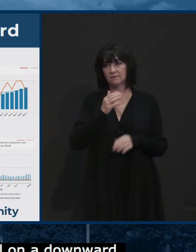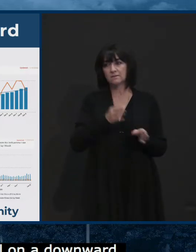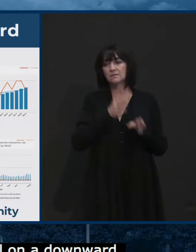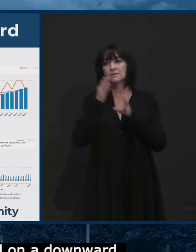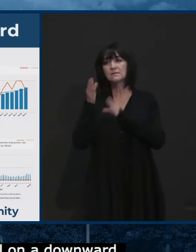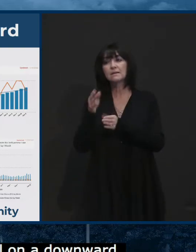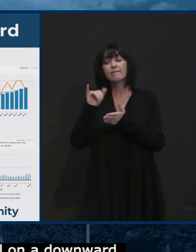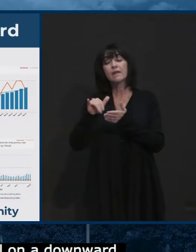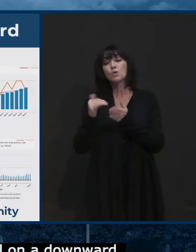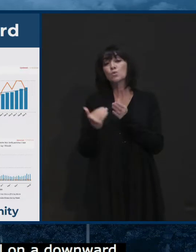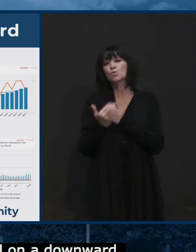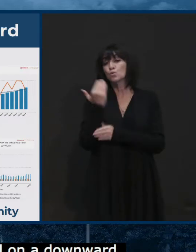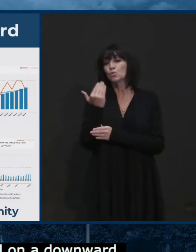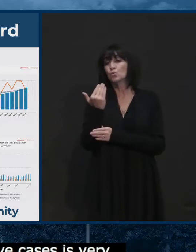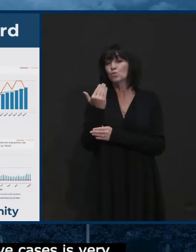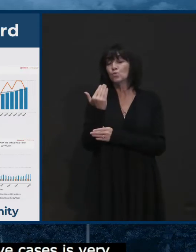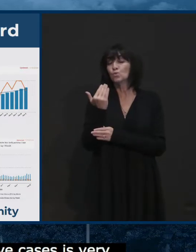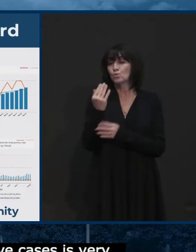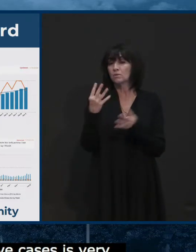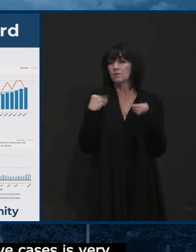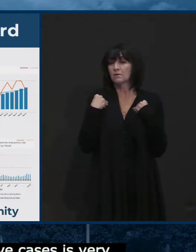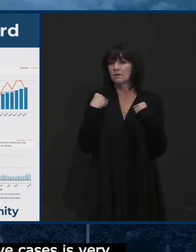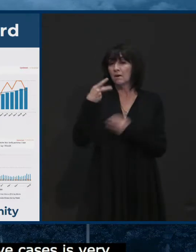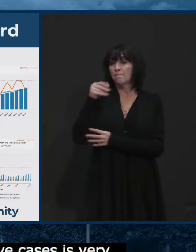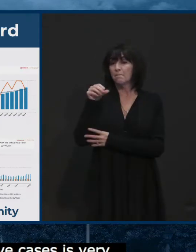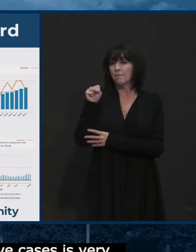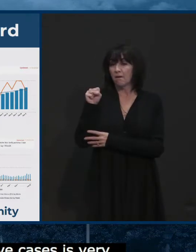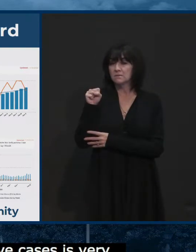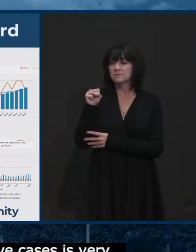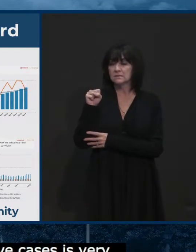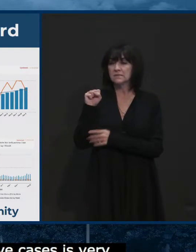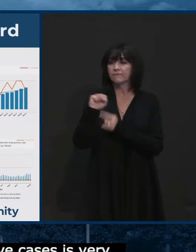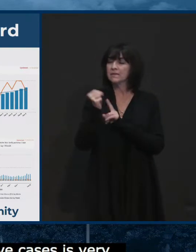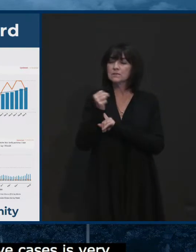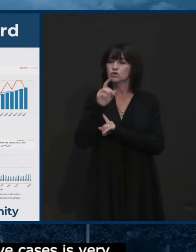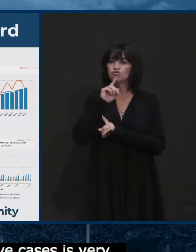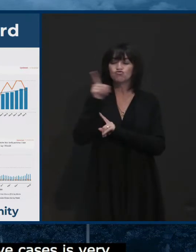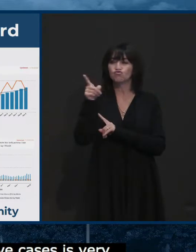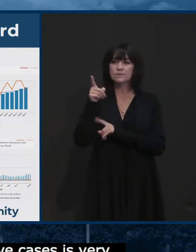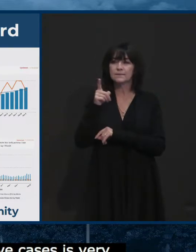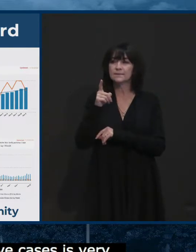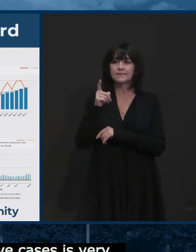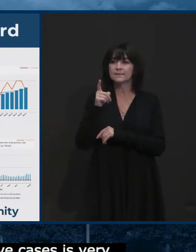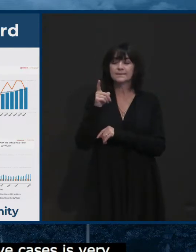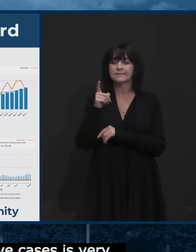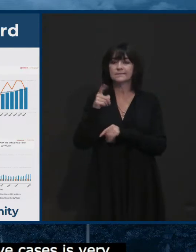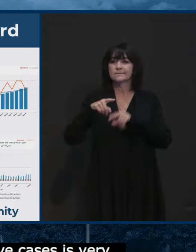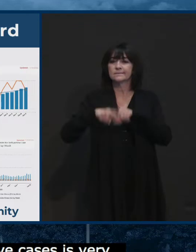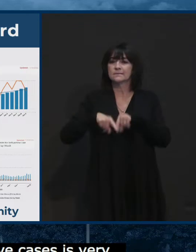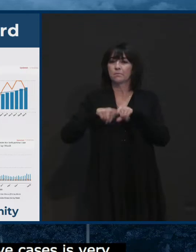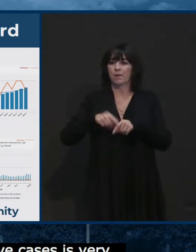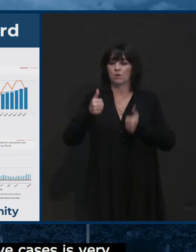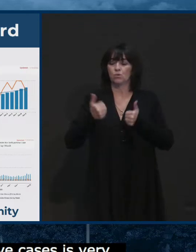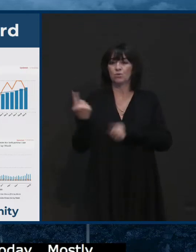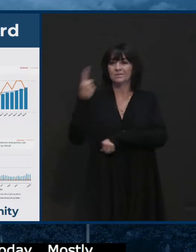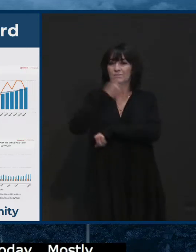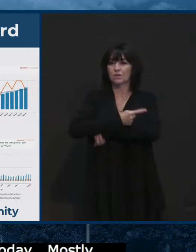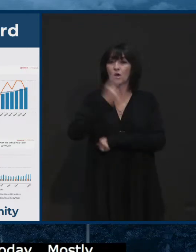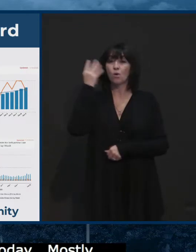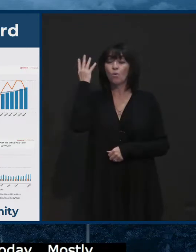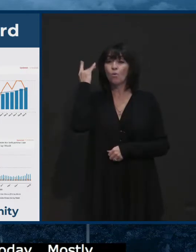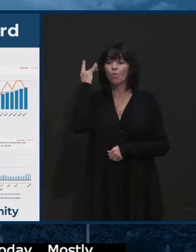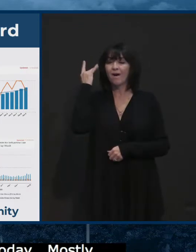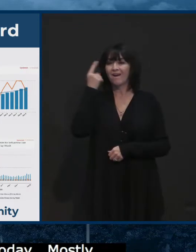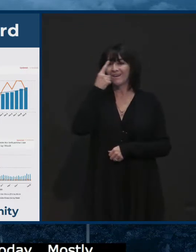episodic, meaning up and down on a day-to-day basis today, mostly because we're doing and getting results from testing